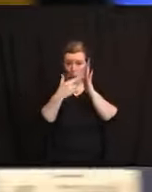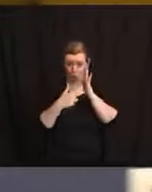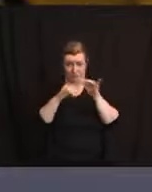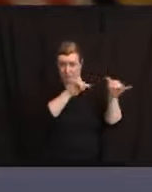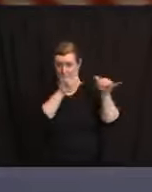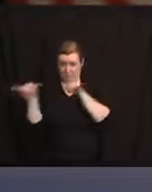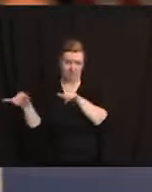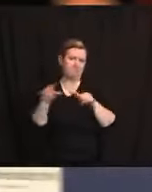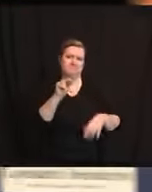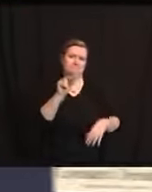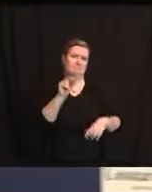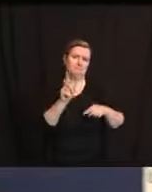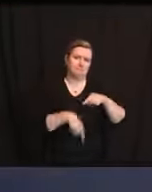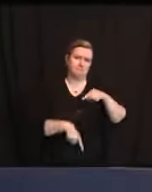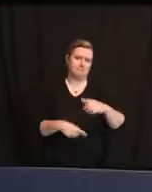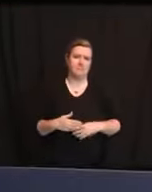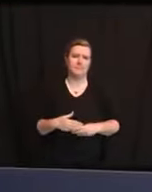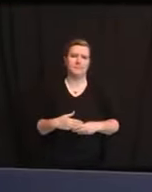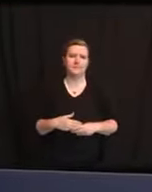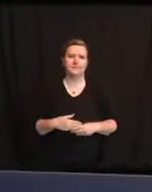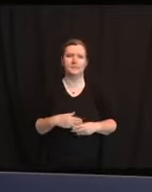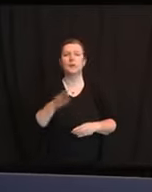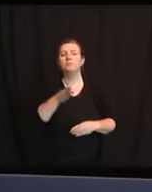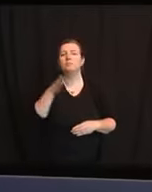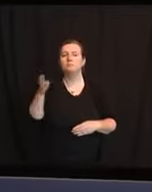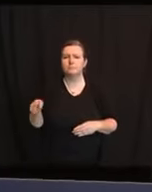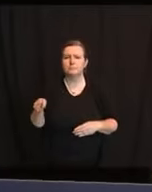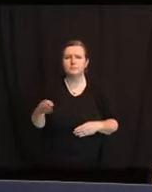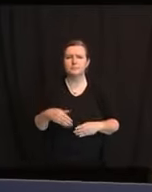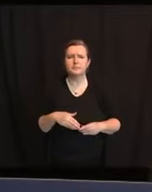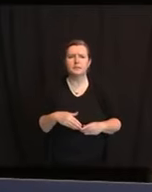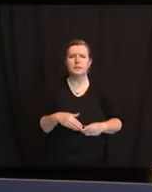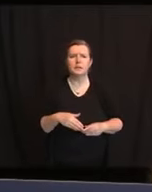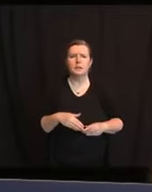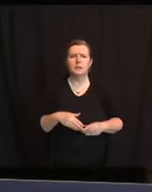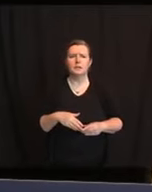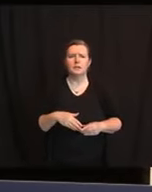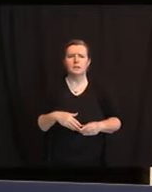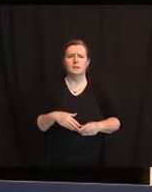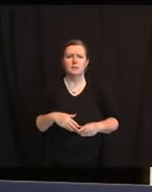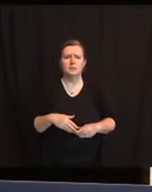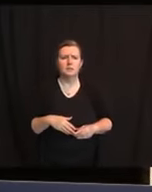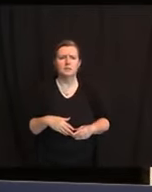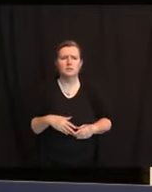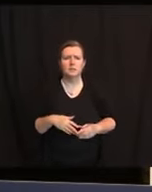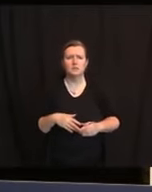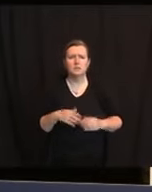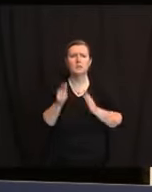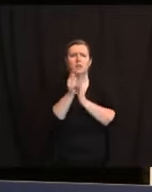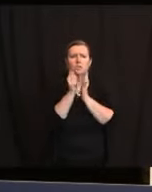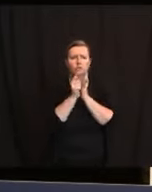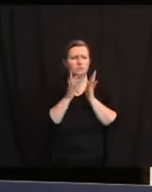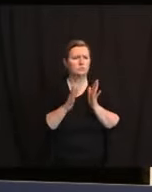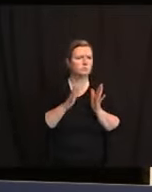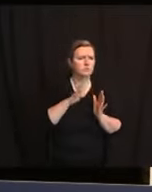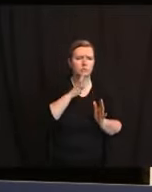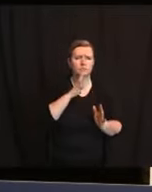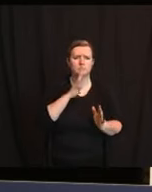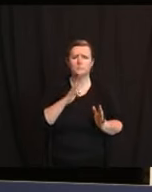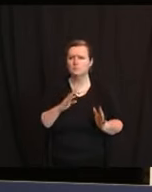Governor. Our police chief, Tom McQuillan, along with our beach patrol captain, Rennie Steele, have been working